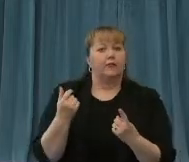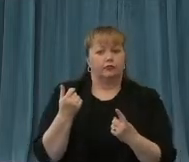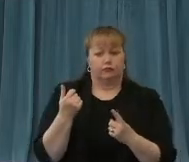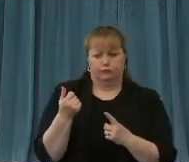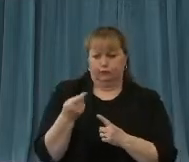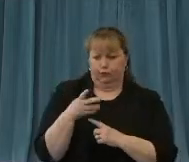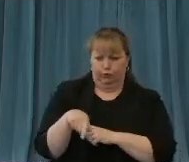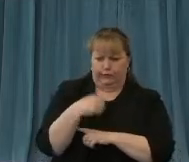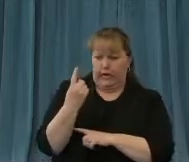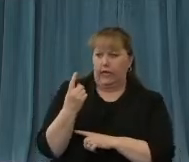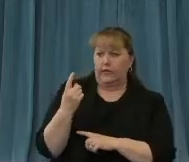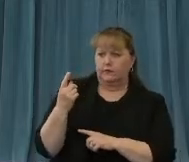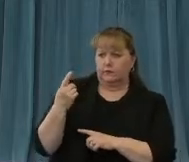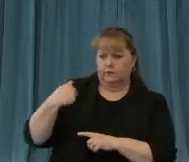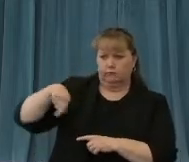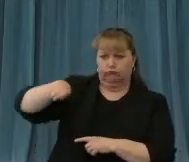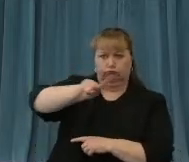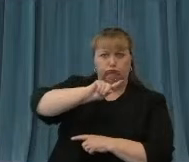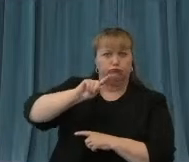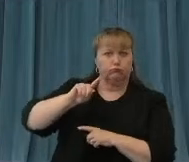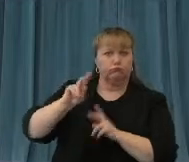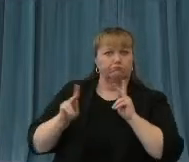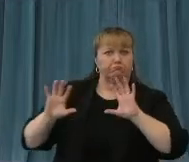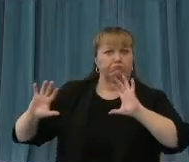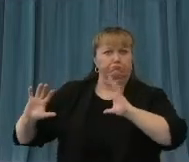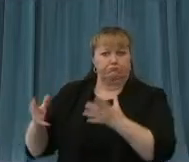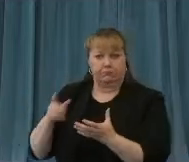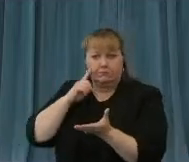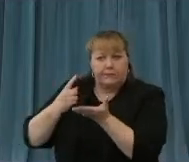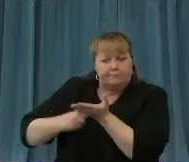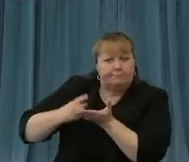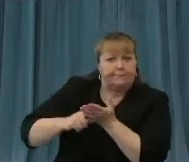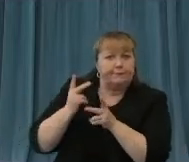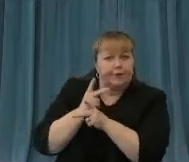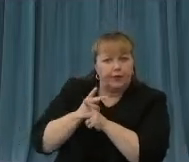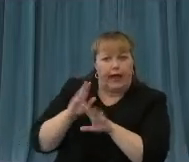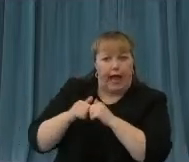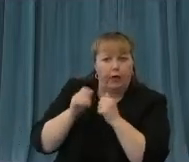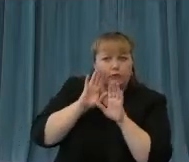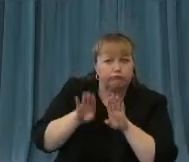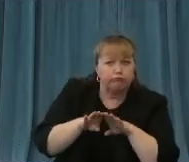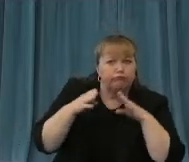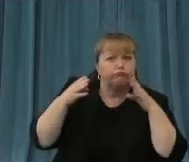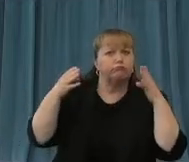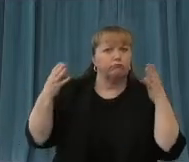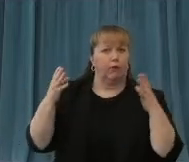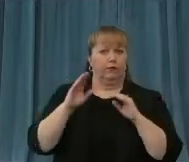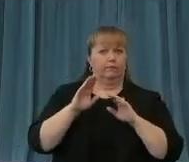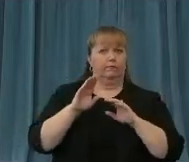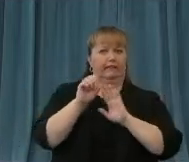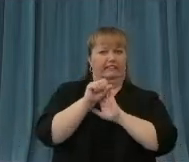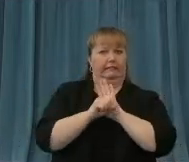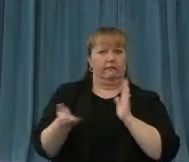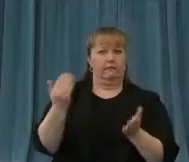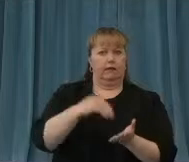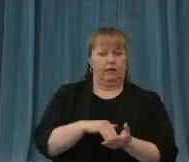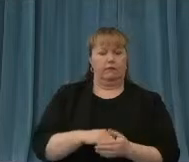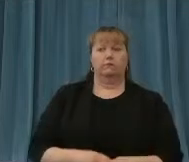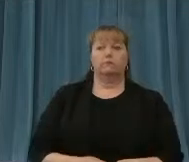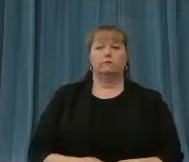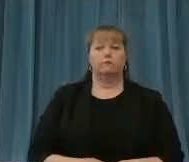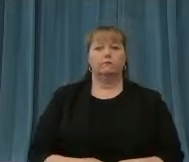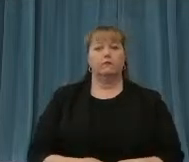Opening Up America Again plan as well. From the start, we have worked to ensure that our state measures were in accordance with